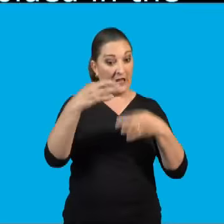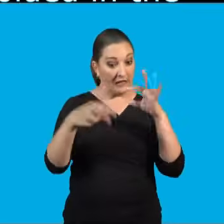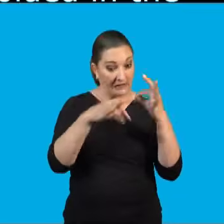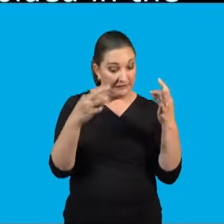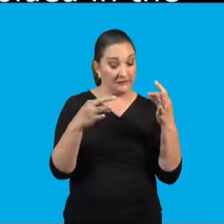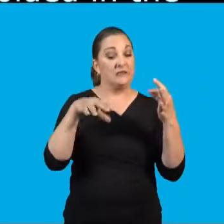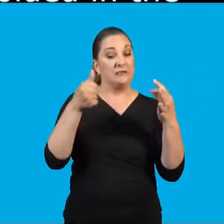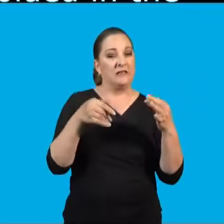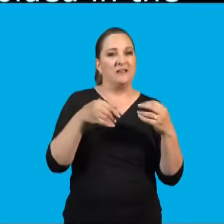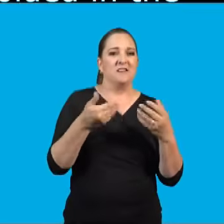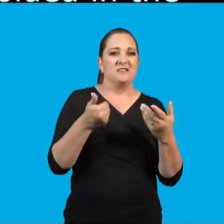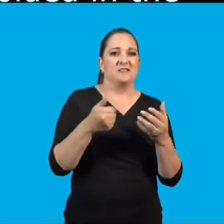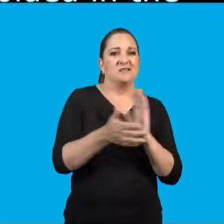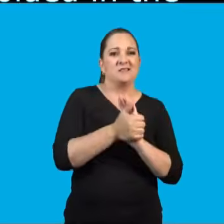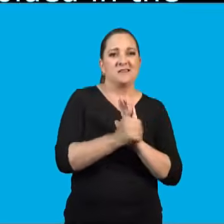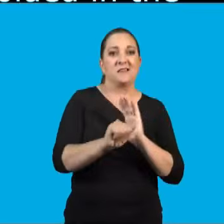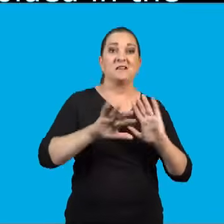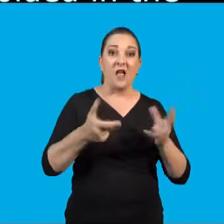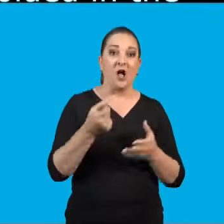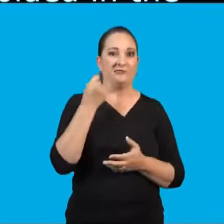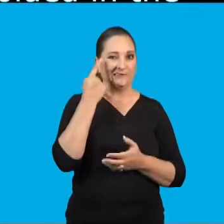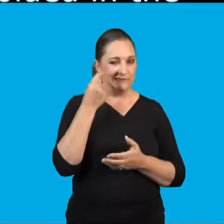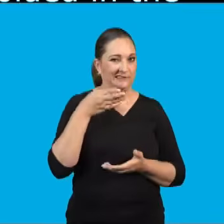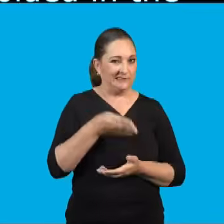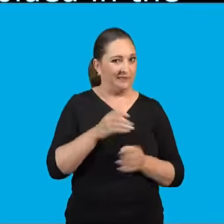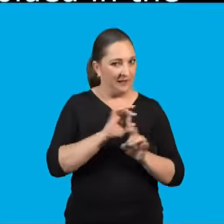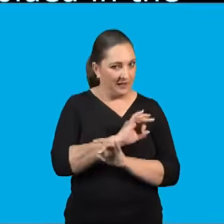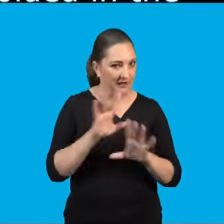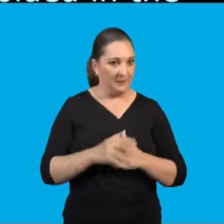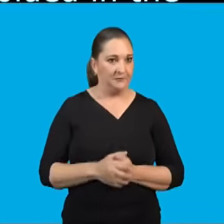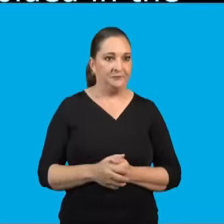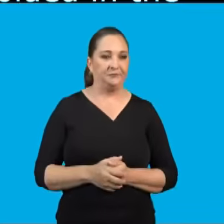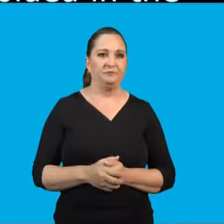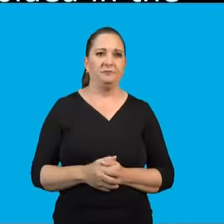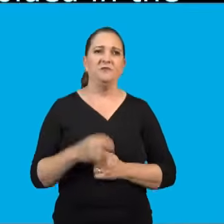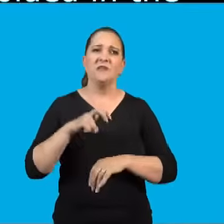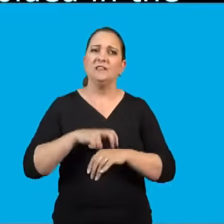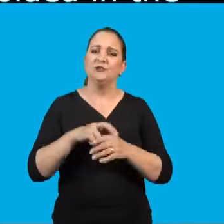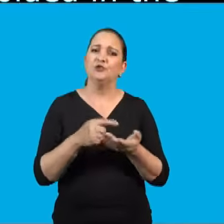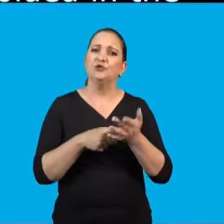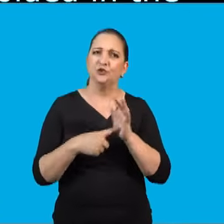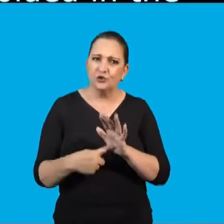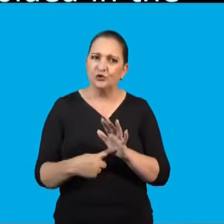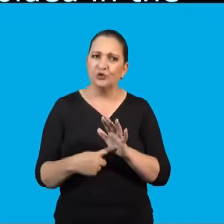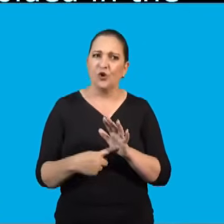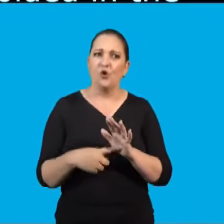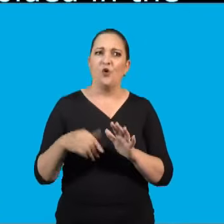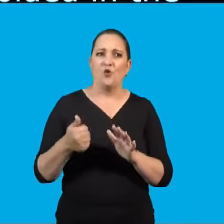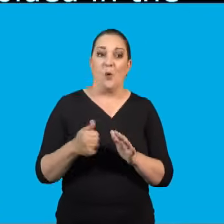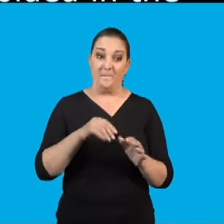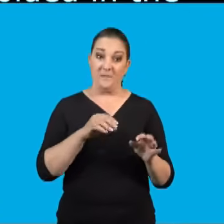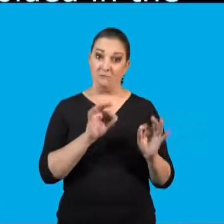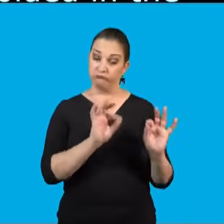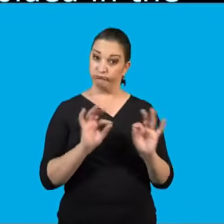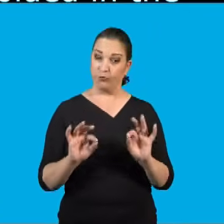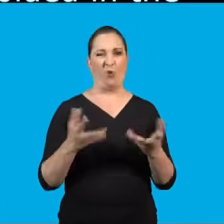analytical and interpretative skills. Very important. So you need to indicate whether the statement is accurate or